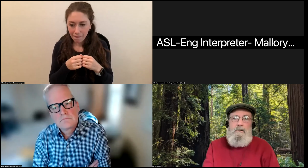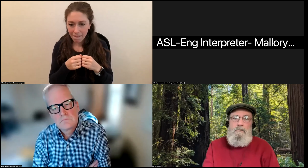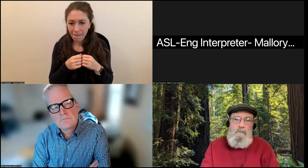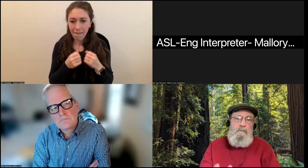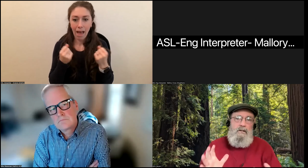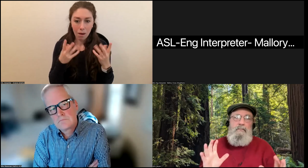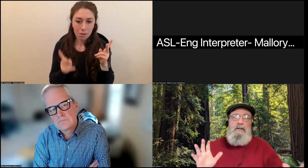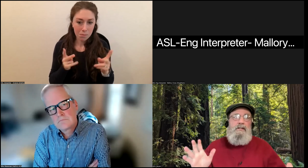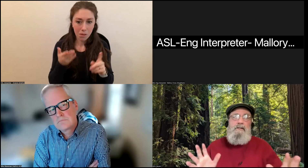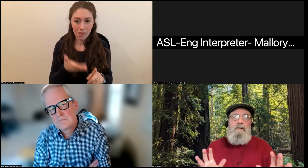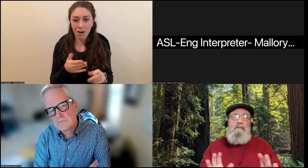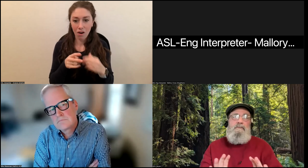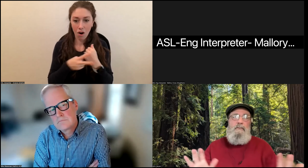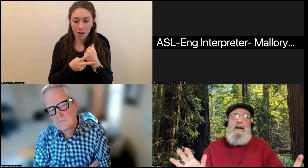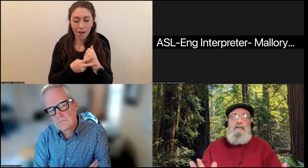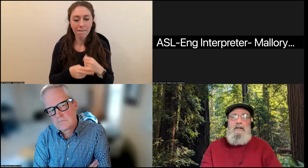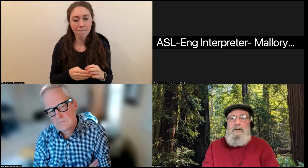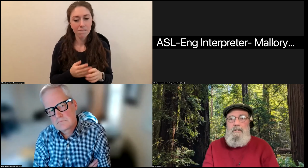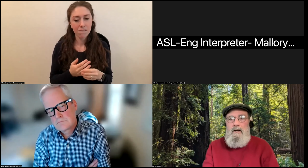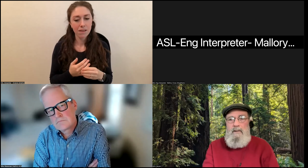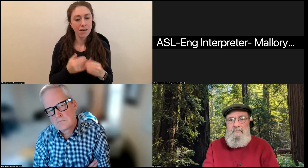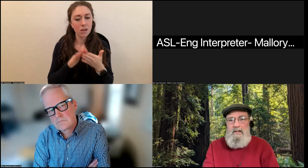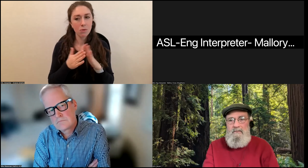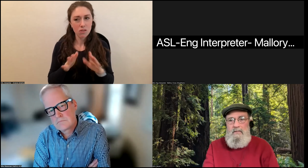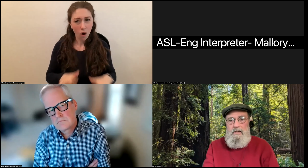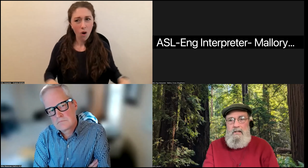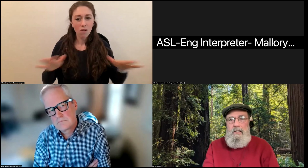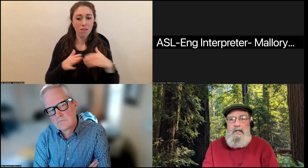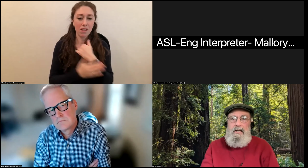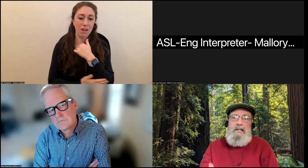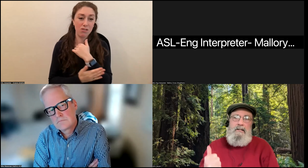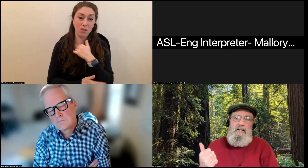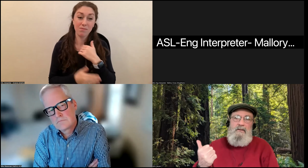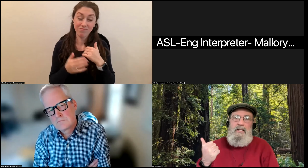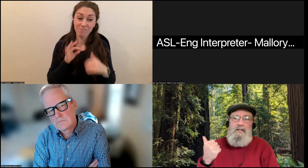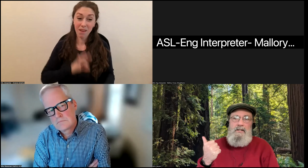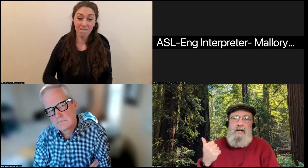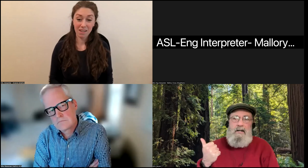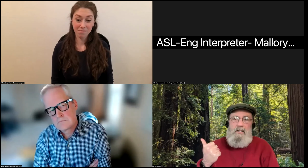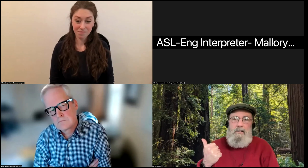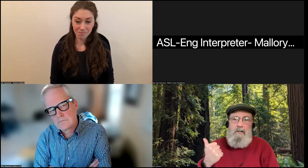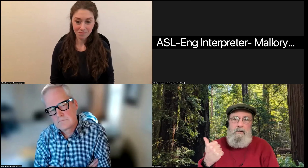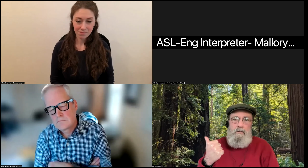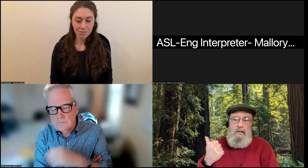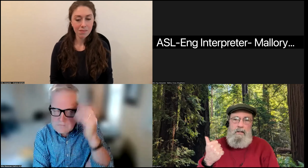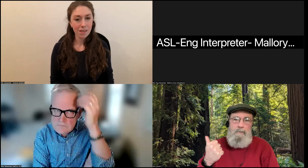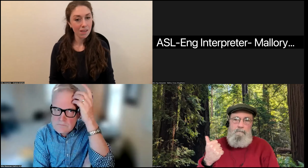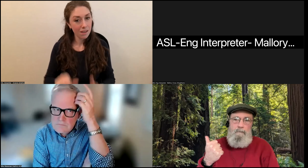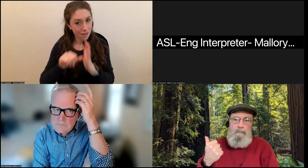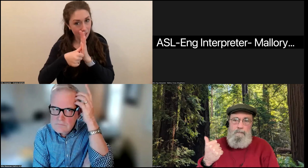so communities from around the country are benefiting from this. Again, the information's got to be